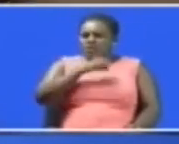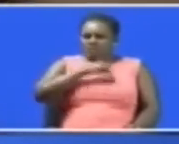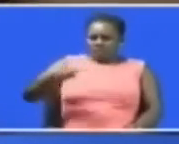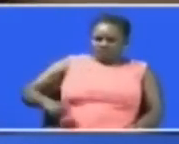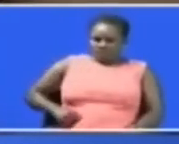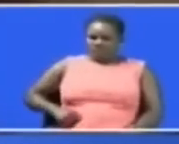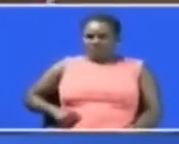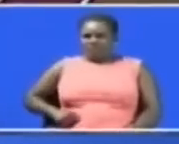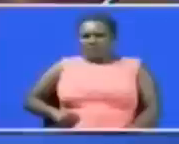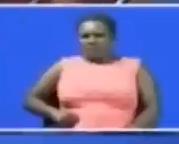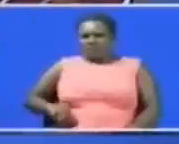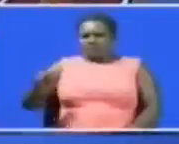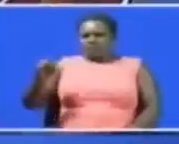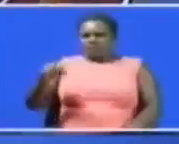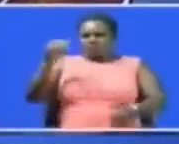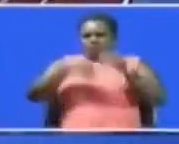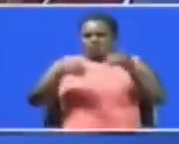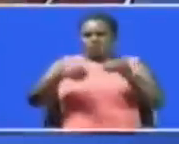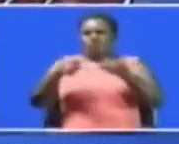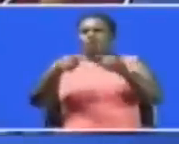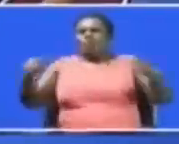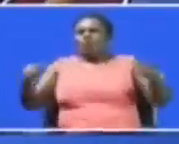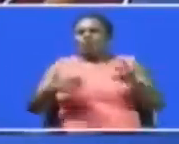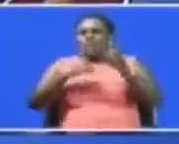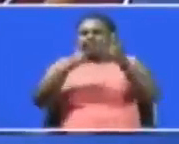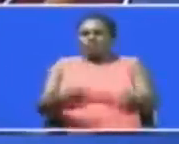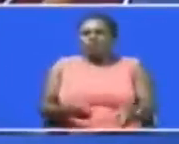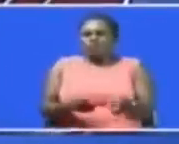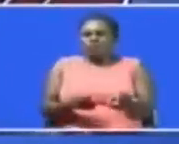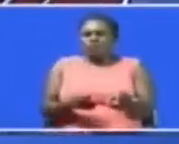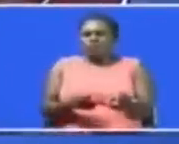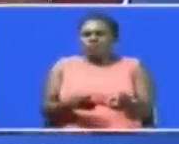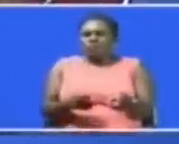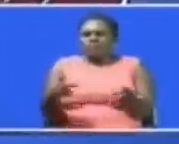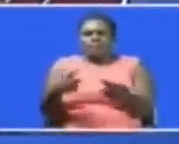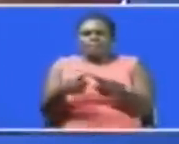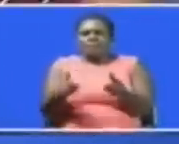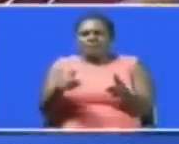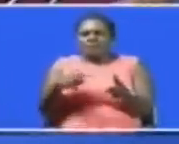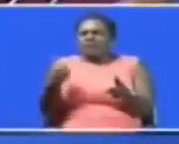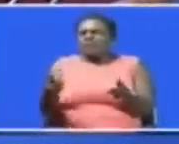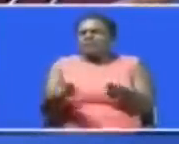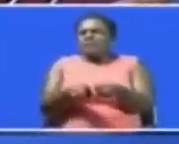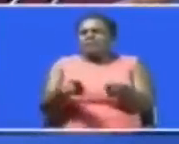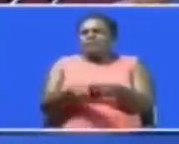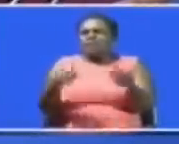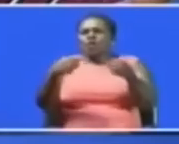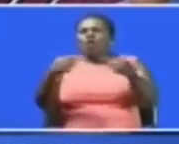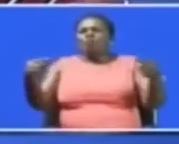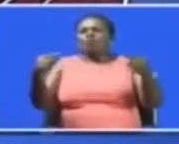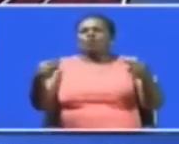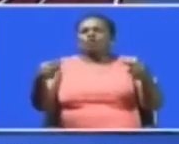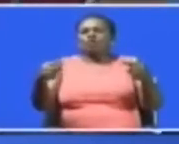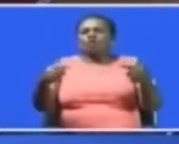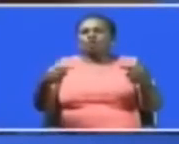Senator Susan Kihika voted against the report and sat there and voted against it. But it's not only us, even the opposition